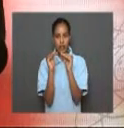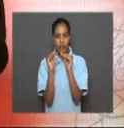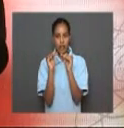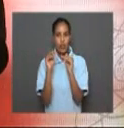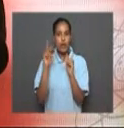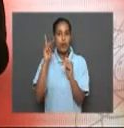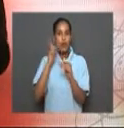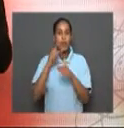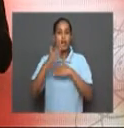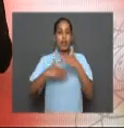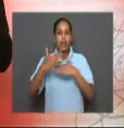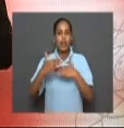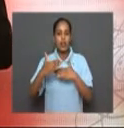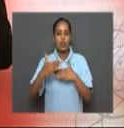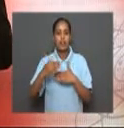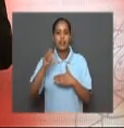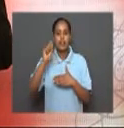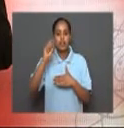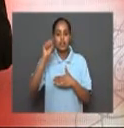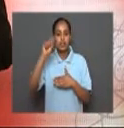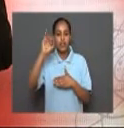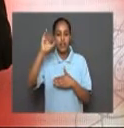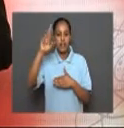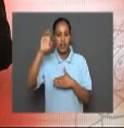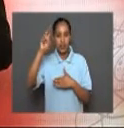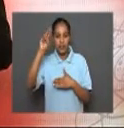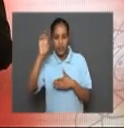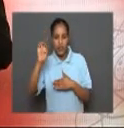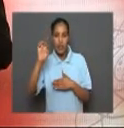the polymerization of styrene and